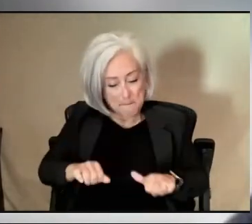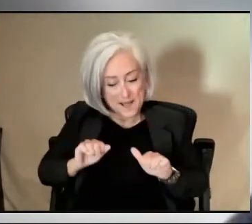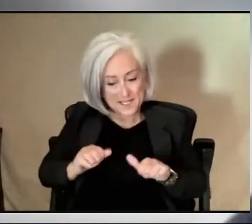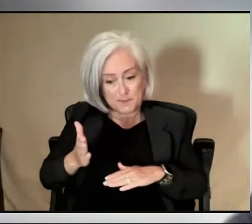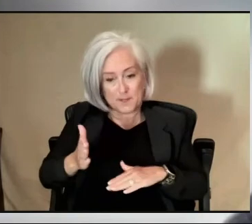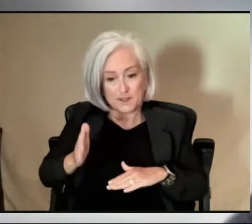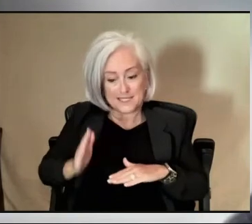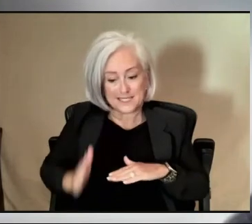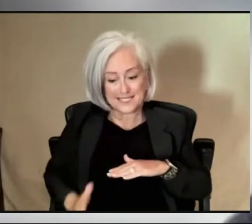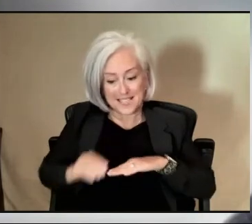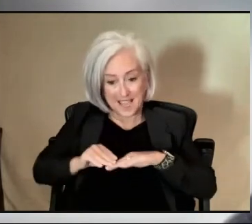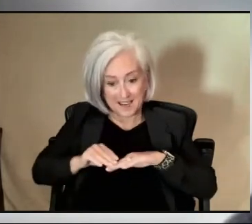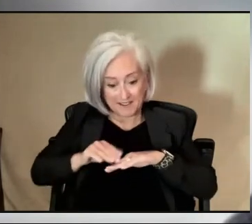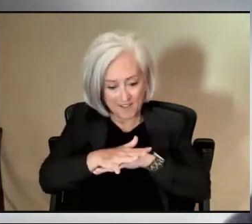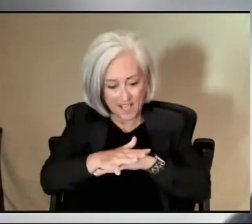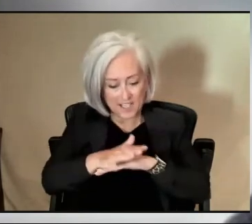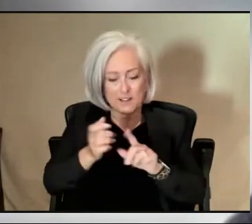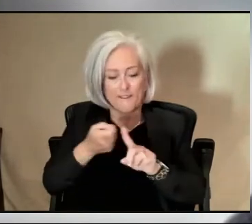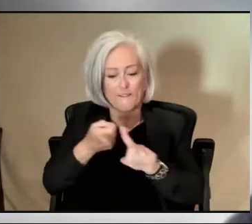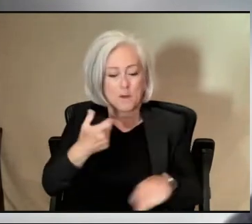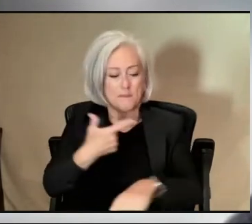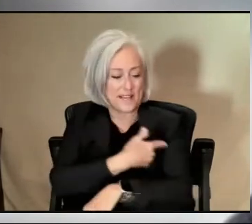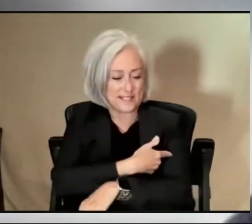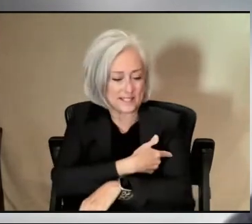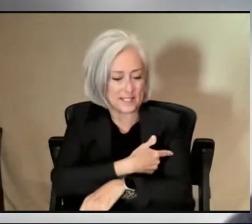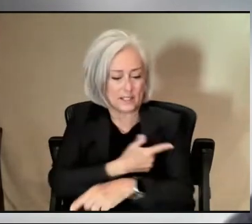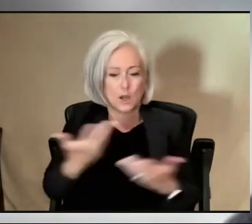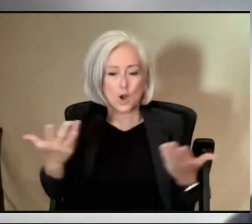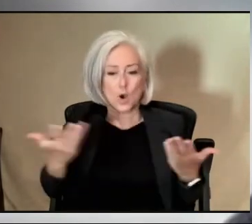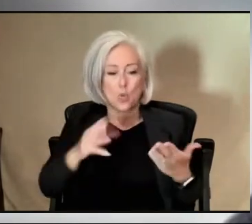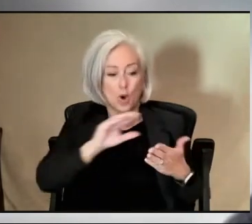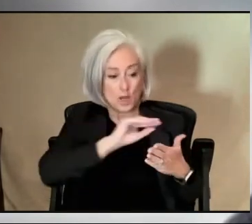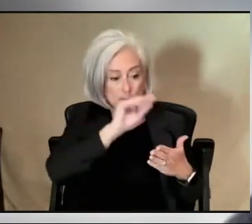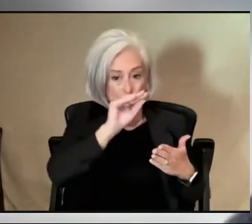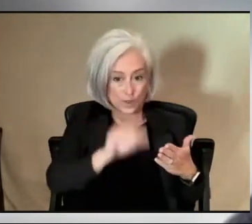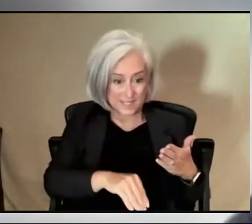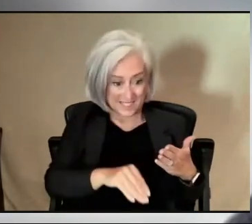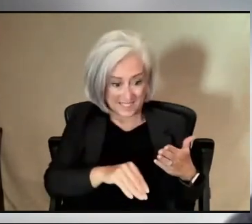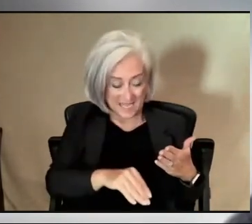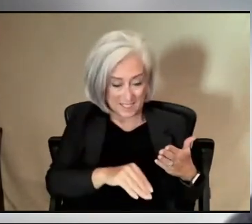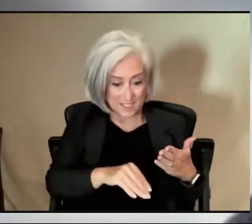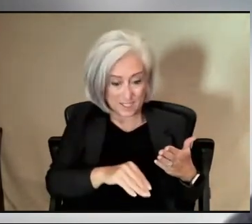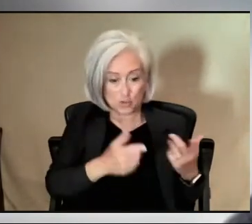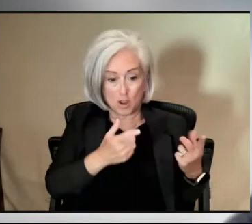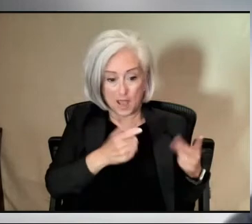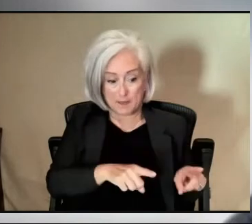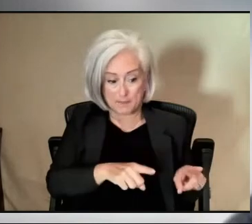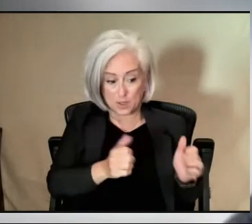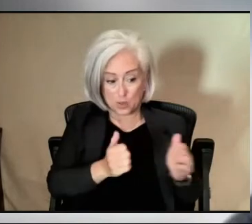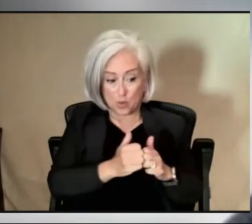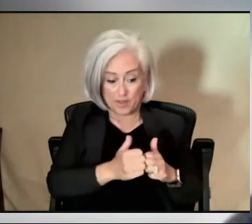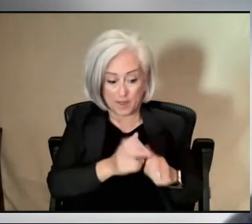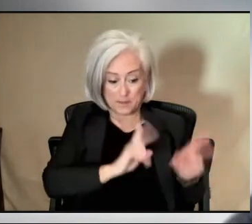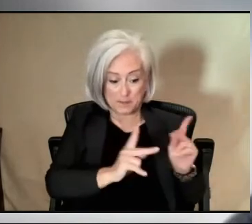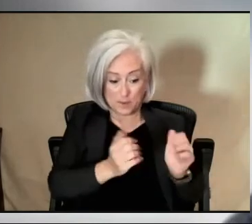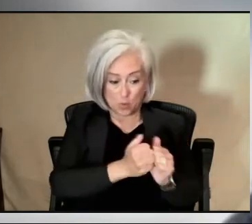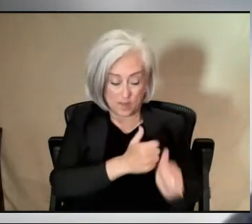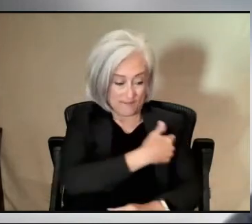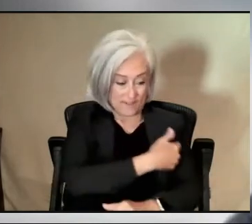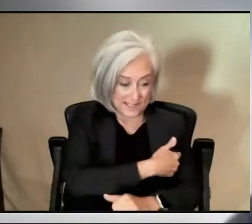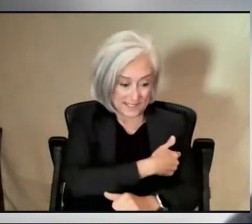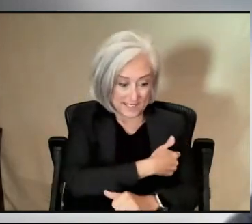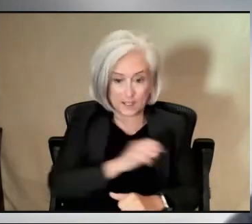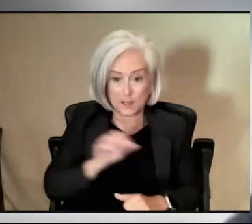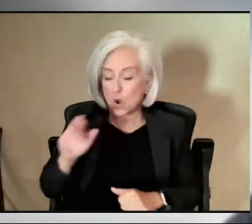vaccine, what's that rate of side effects in people who didn't get the vaccine but got infected?